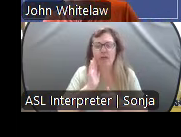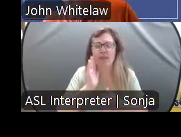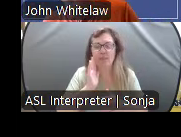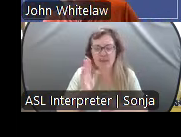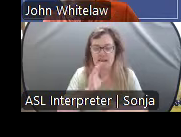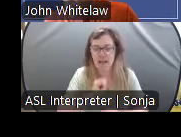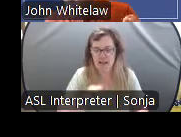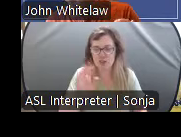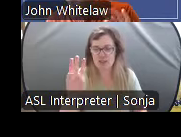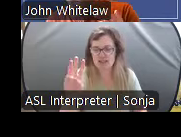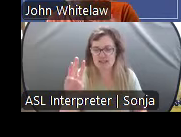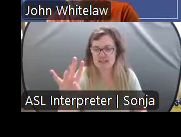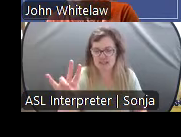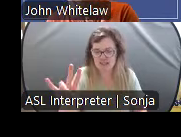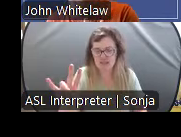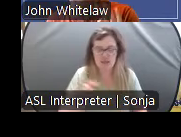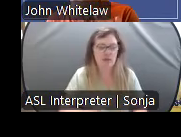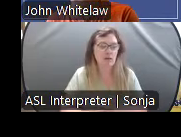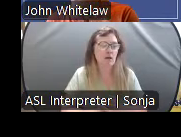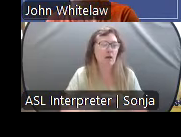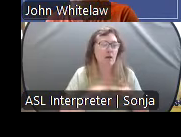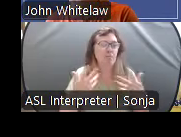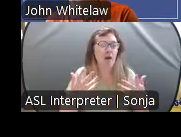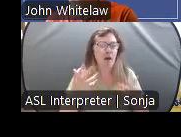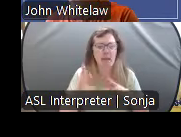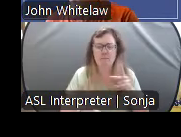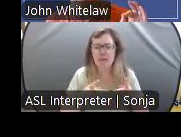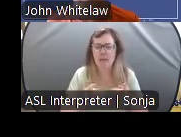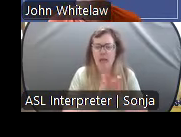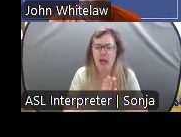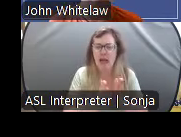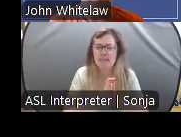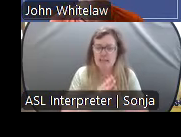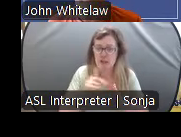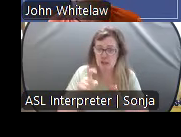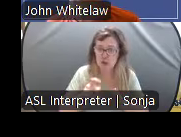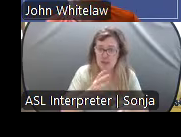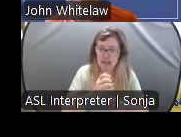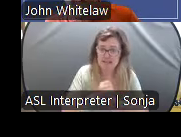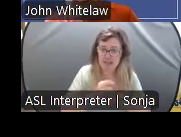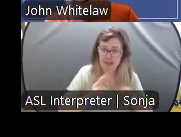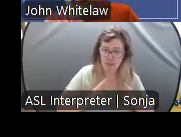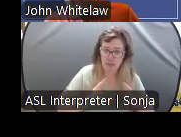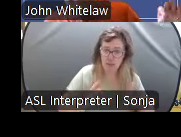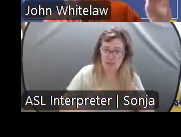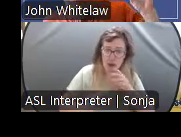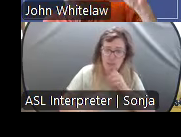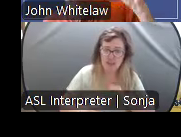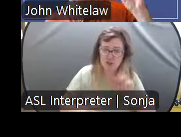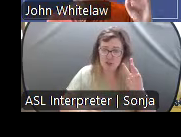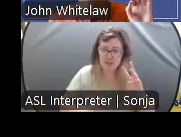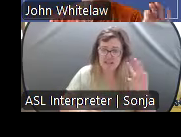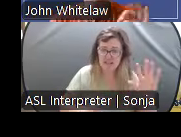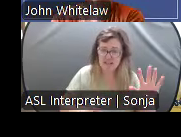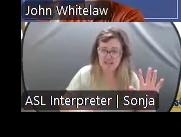67. And I think here's a point to make. People keep asking about, oh, should I take my retirement at 65? And we're going